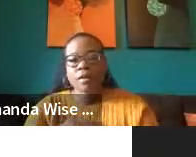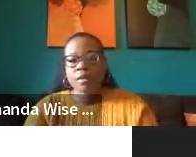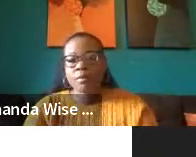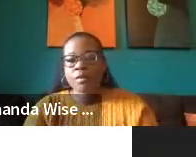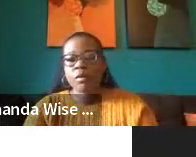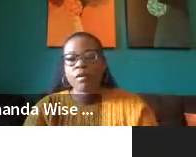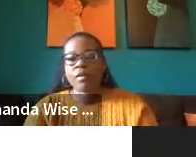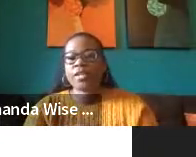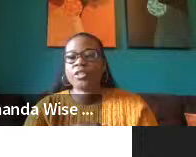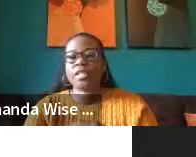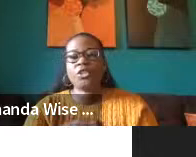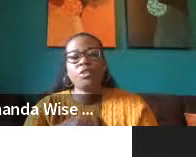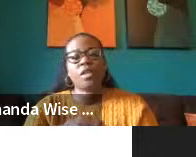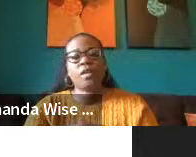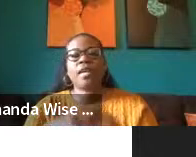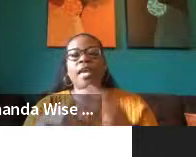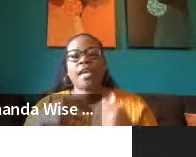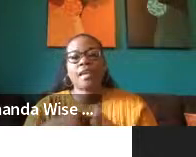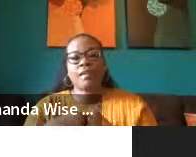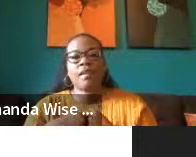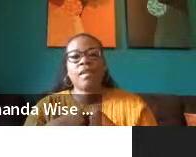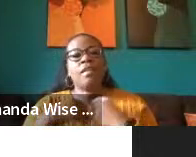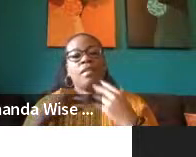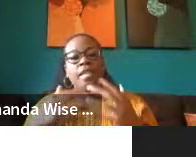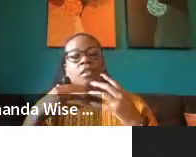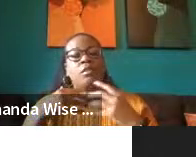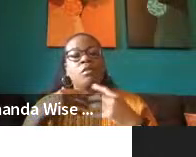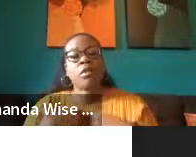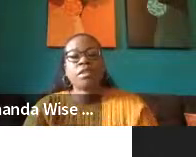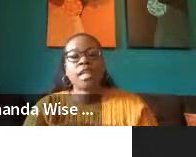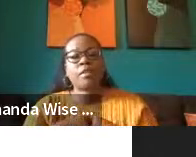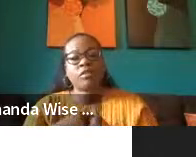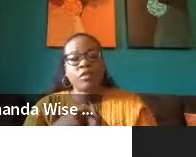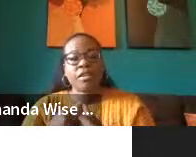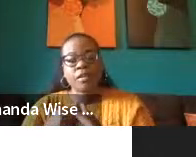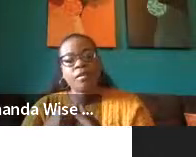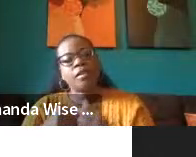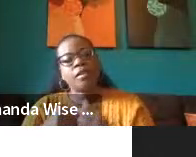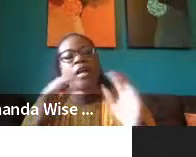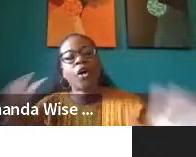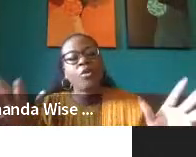feel welcome. We want to make sure that you know that, hey, this